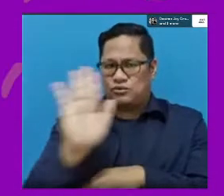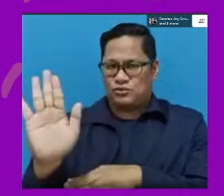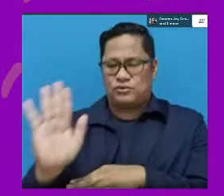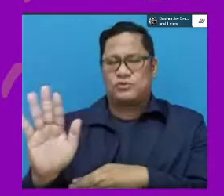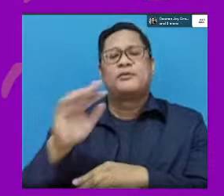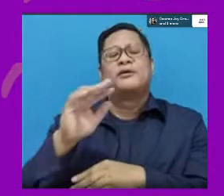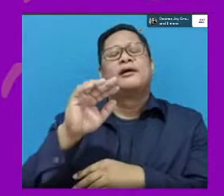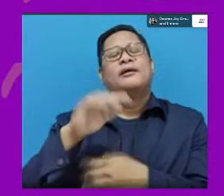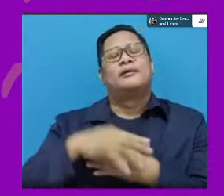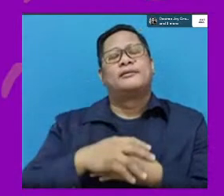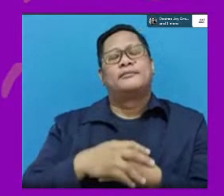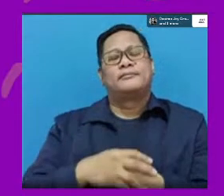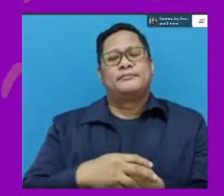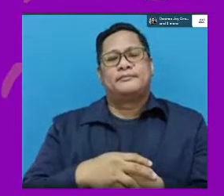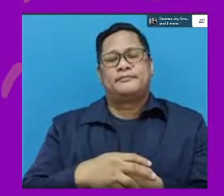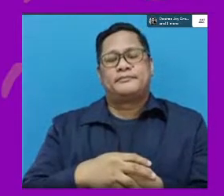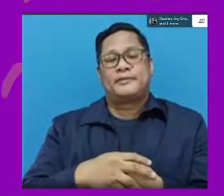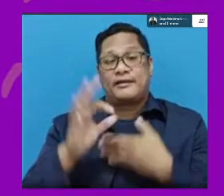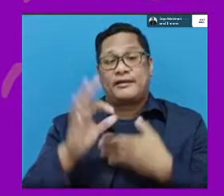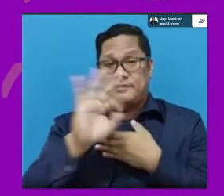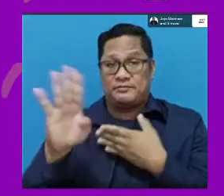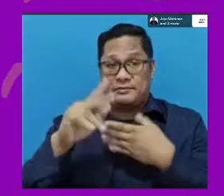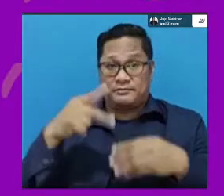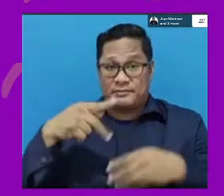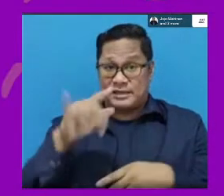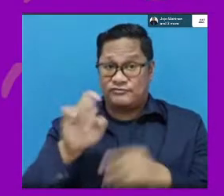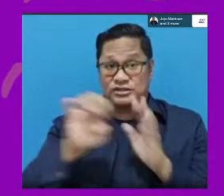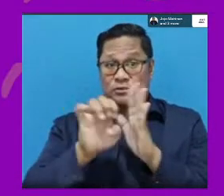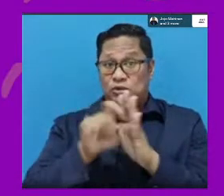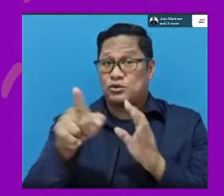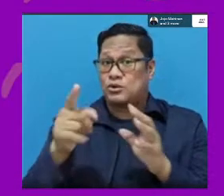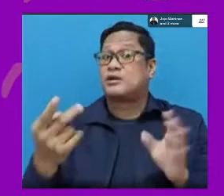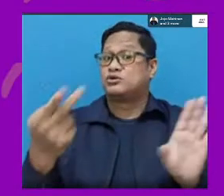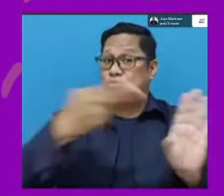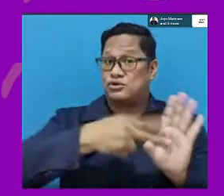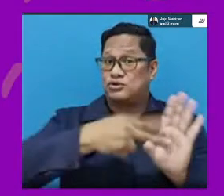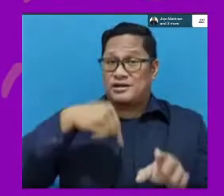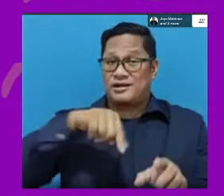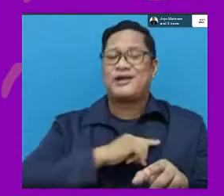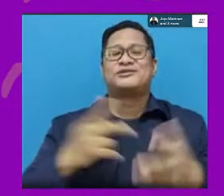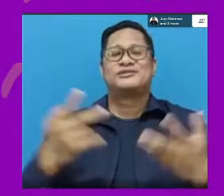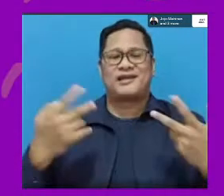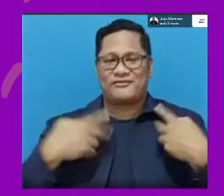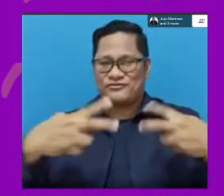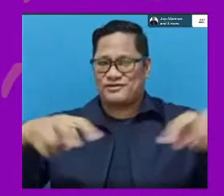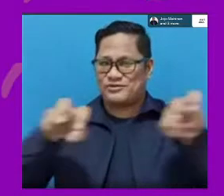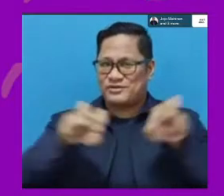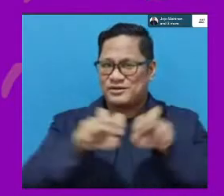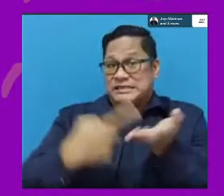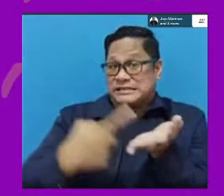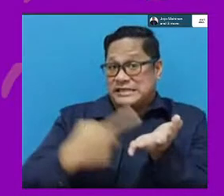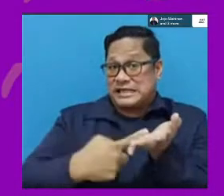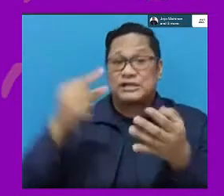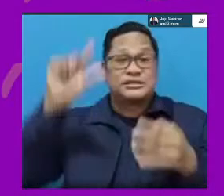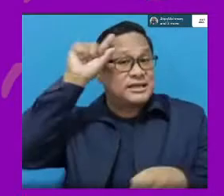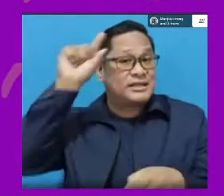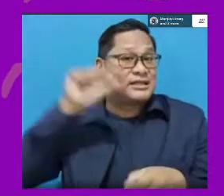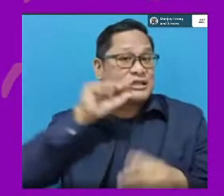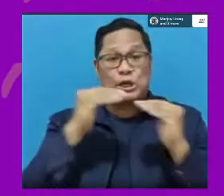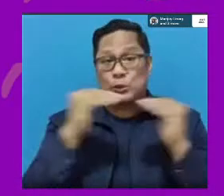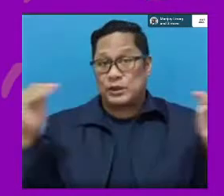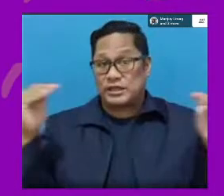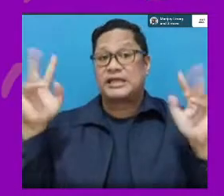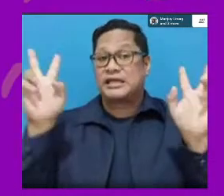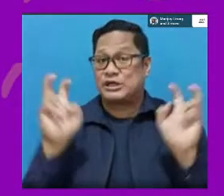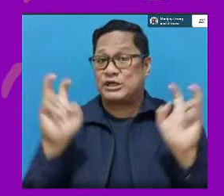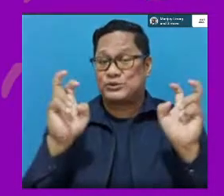pages. If you're joining us just now, welcome again to the roundtable on this discussion on gender equity issues of